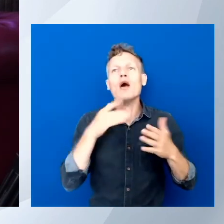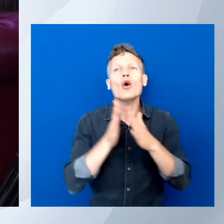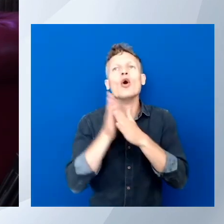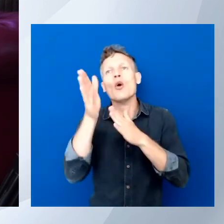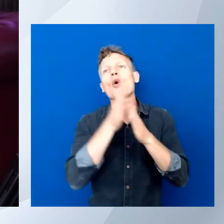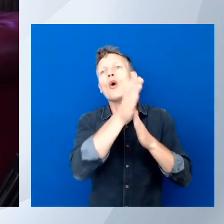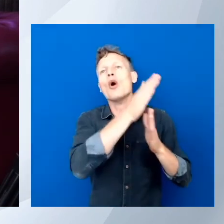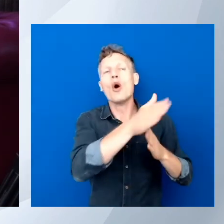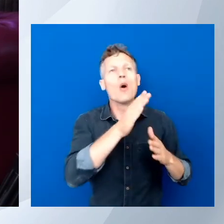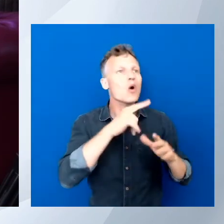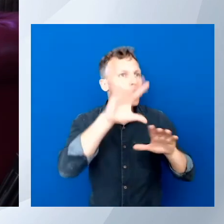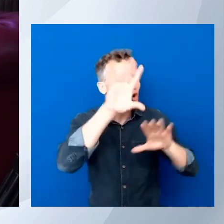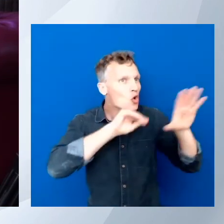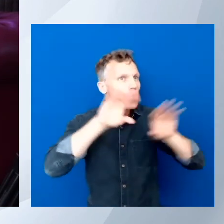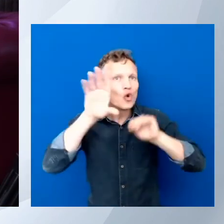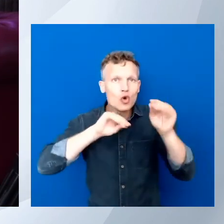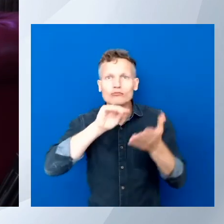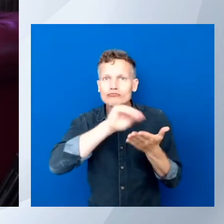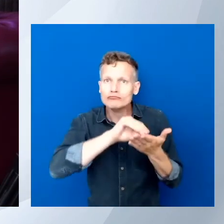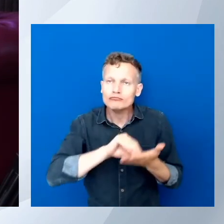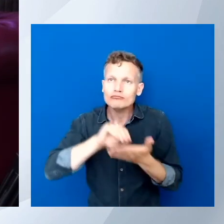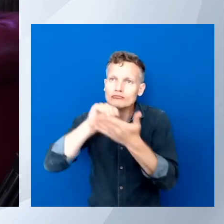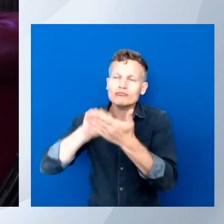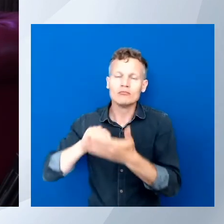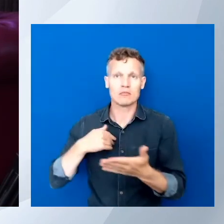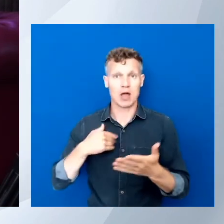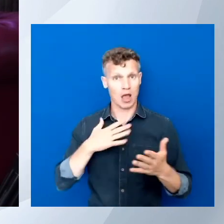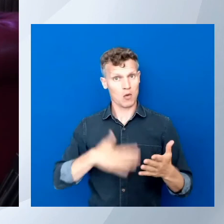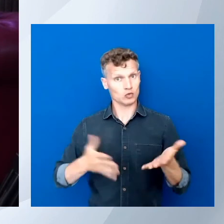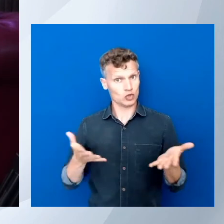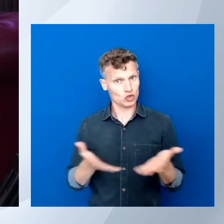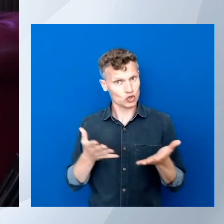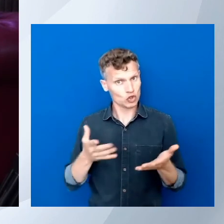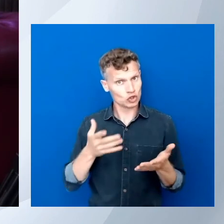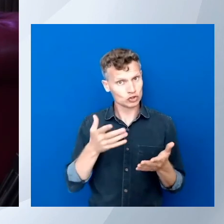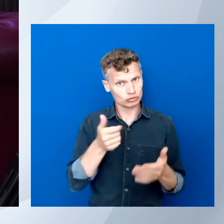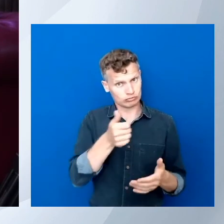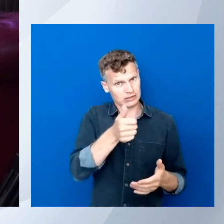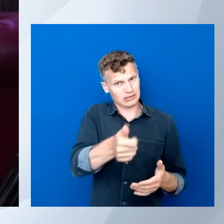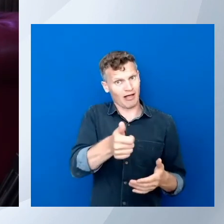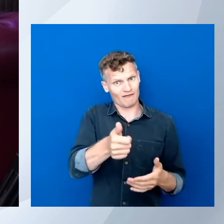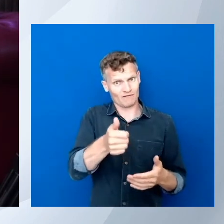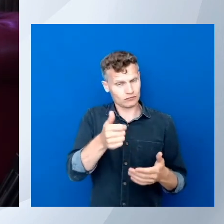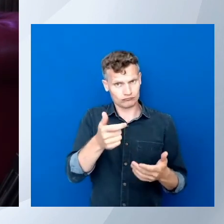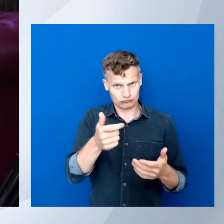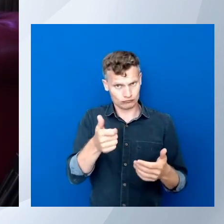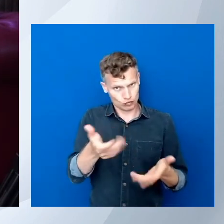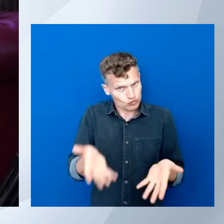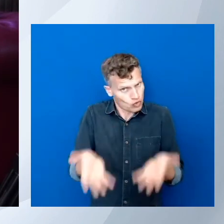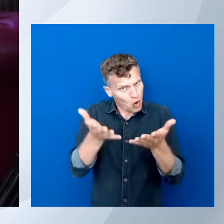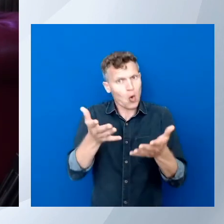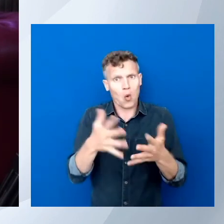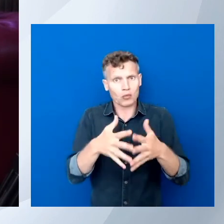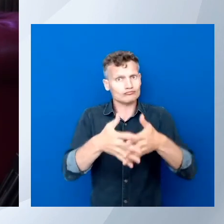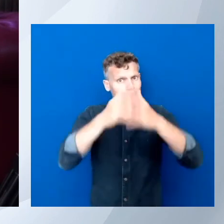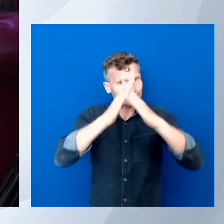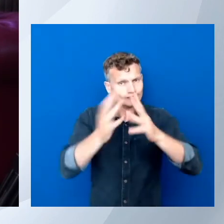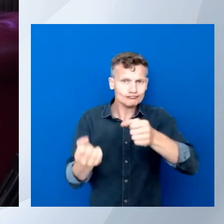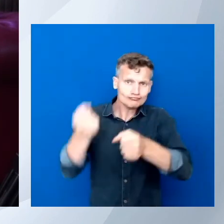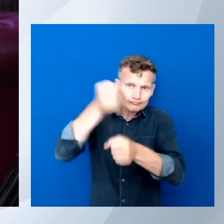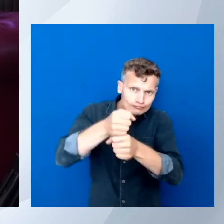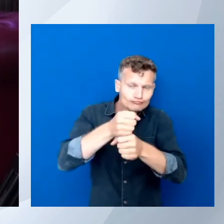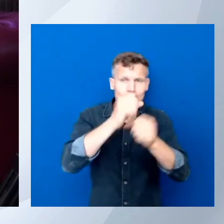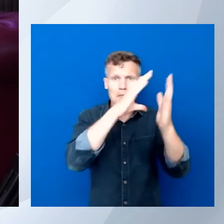would encourage people to give it a try. Build a model, see what it does, and improve that model, and keep on improving that over and over